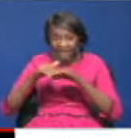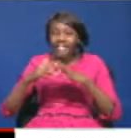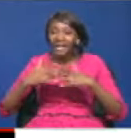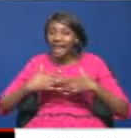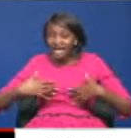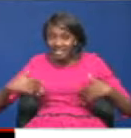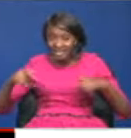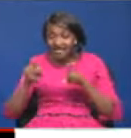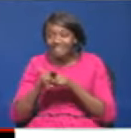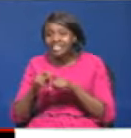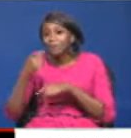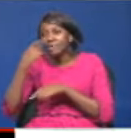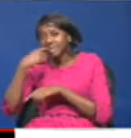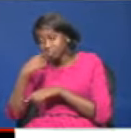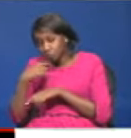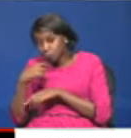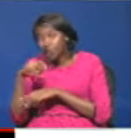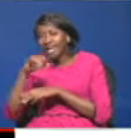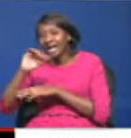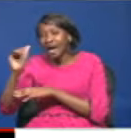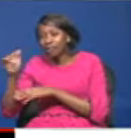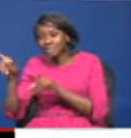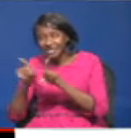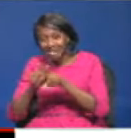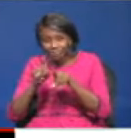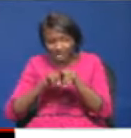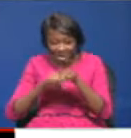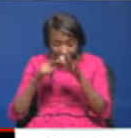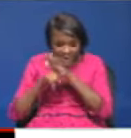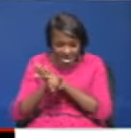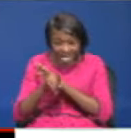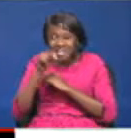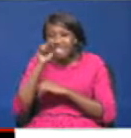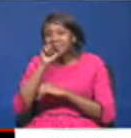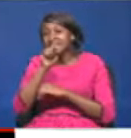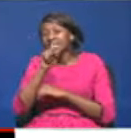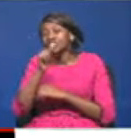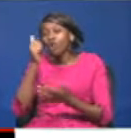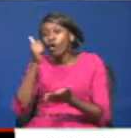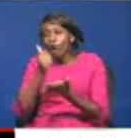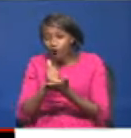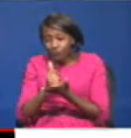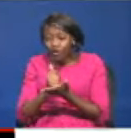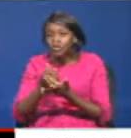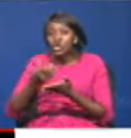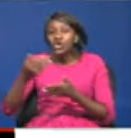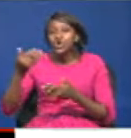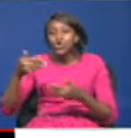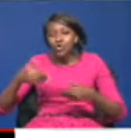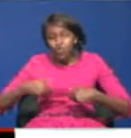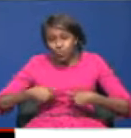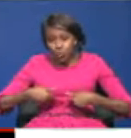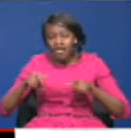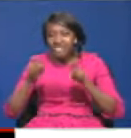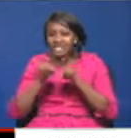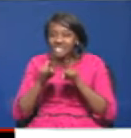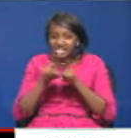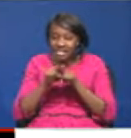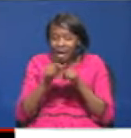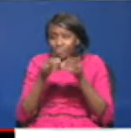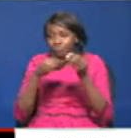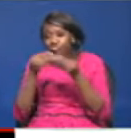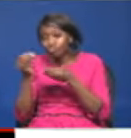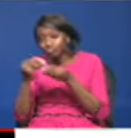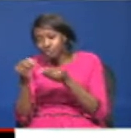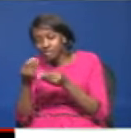Ruto said if elected into office, he will ensure that the youth and small and medium entrepreneurs are given